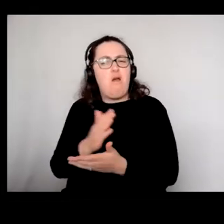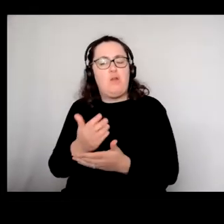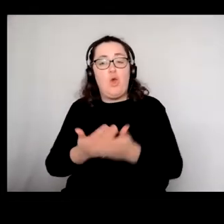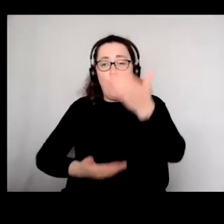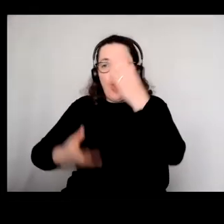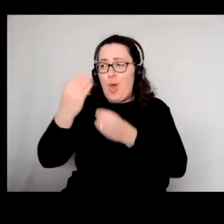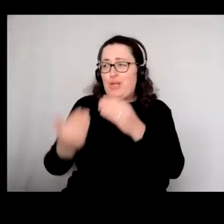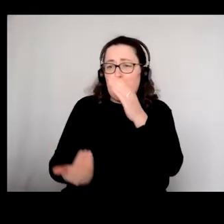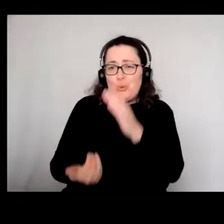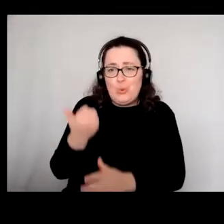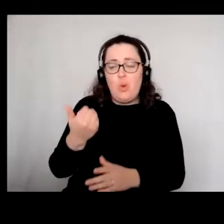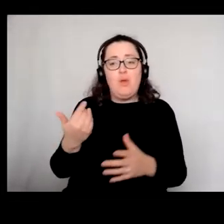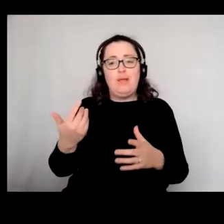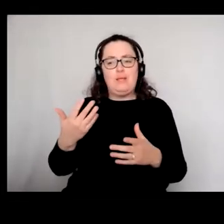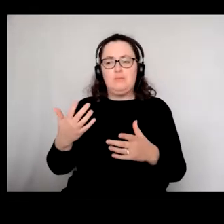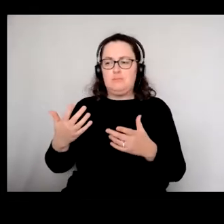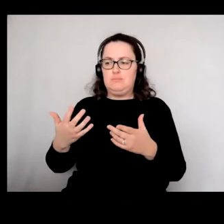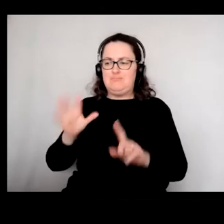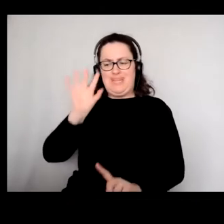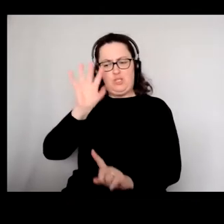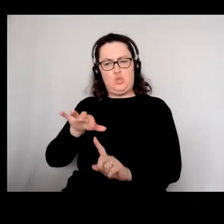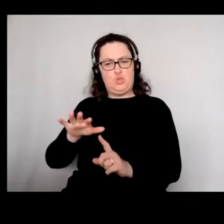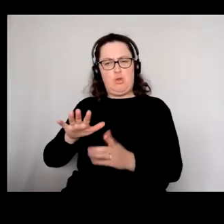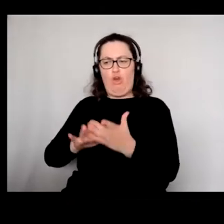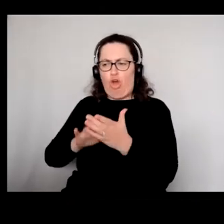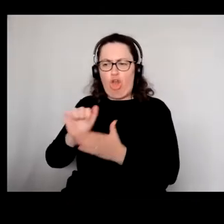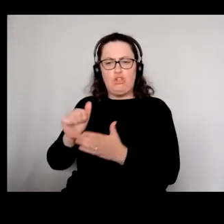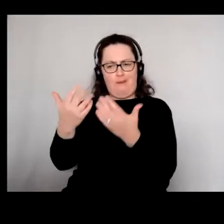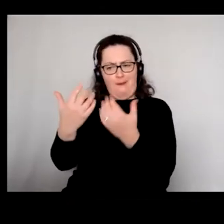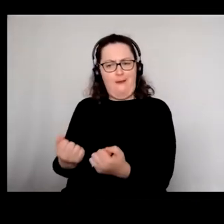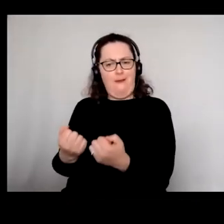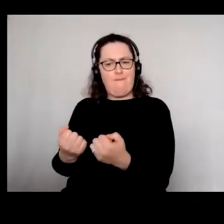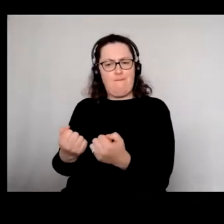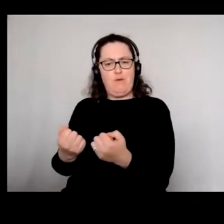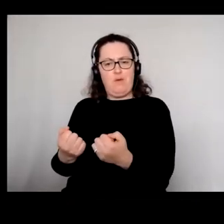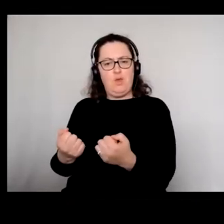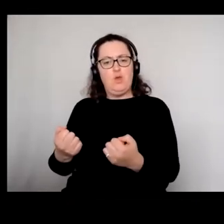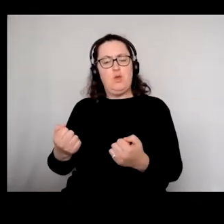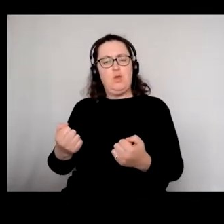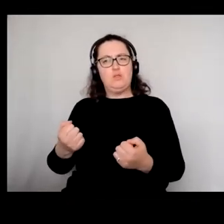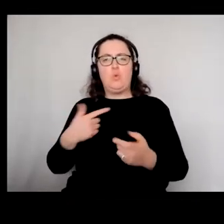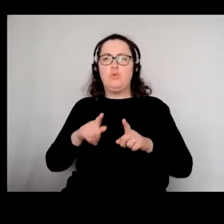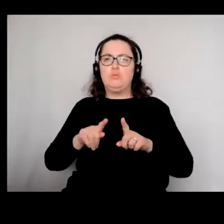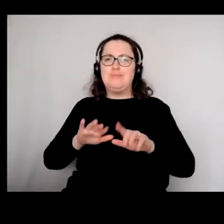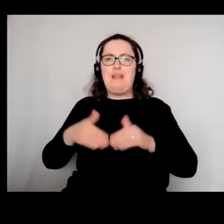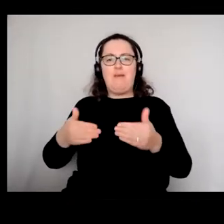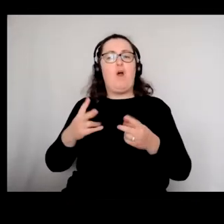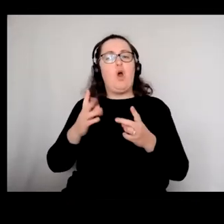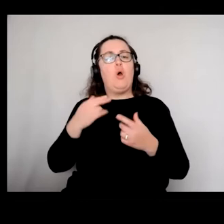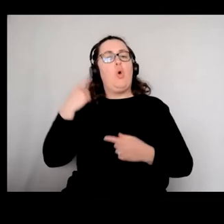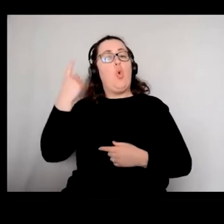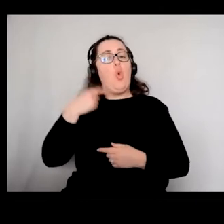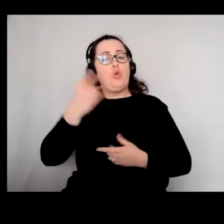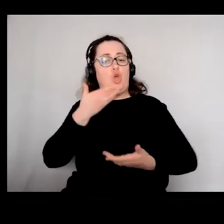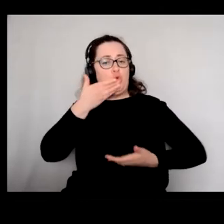learning to take place within these cultural institutions. And I think what I've noticed delivering audio description, and I suppose in some ways